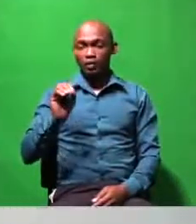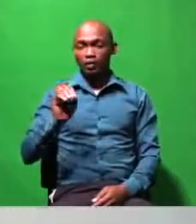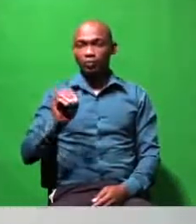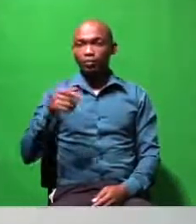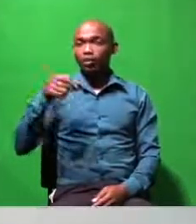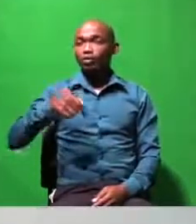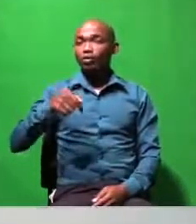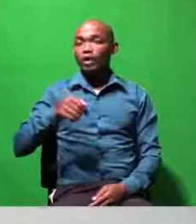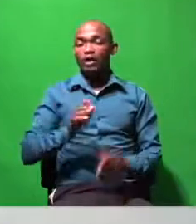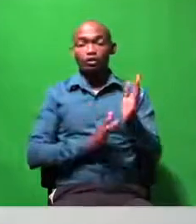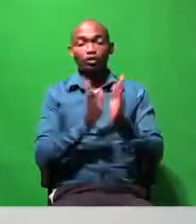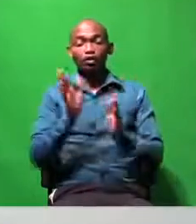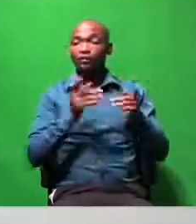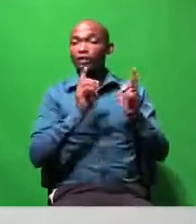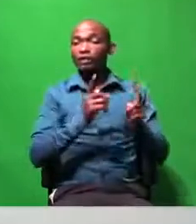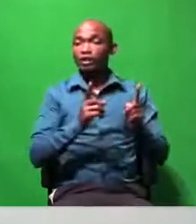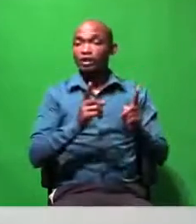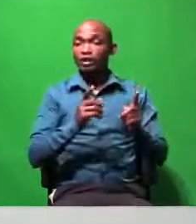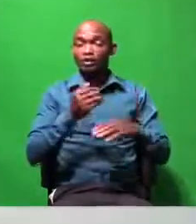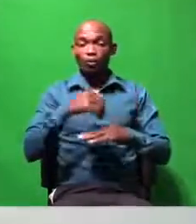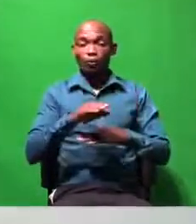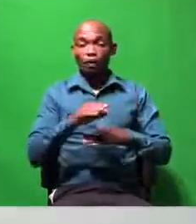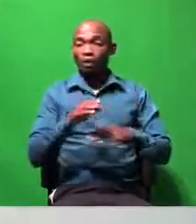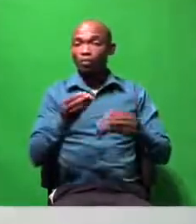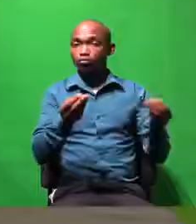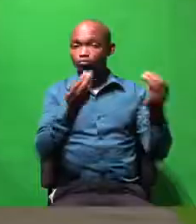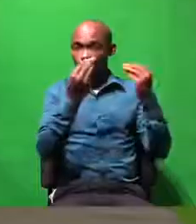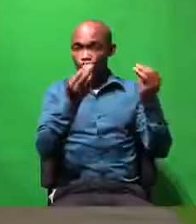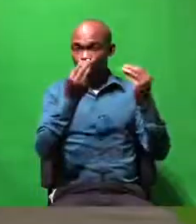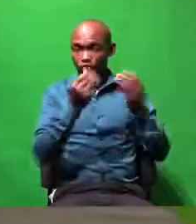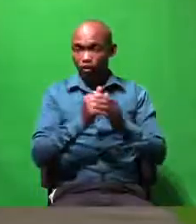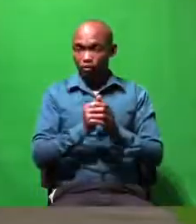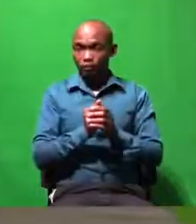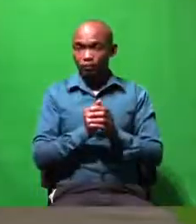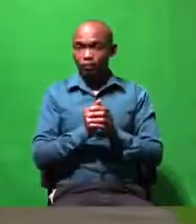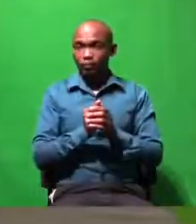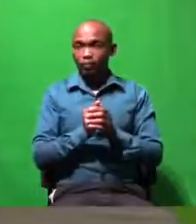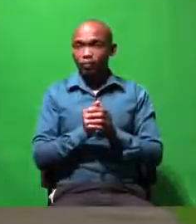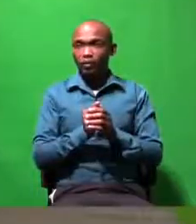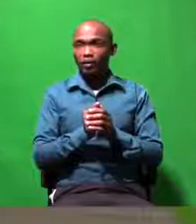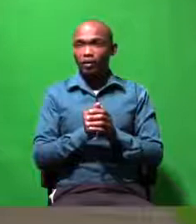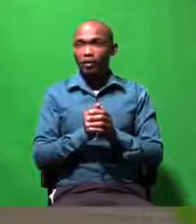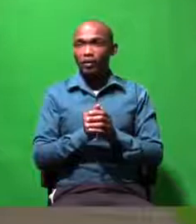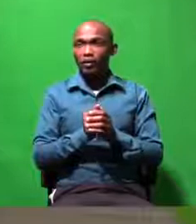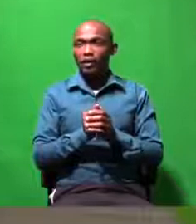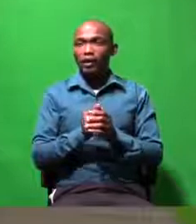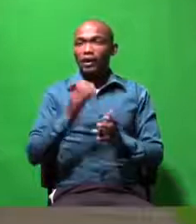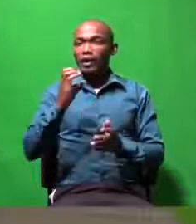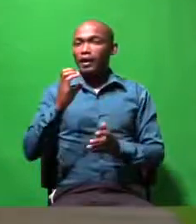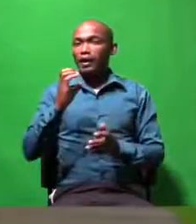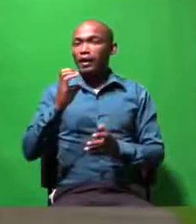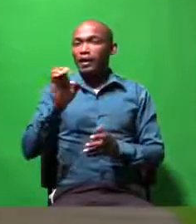Today, we will learn our topic is elementary survey and map marking. Is